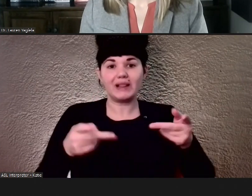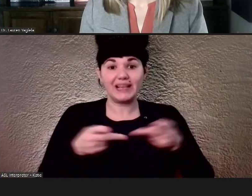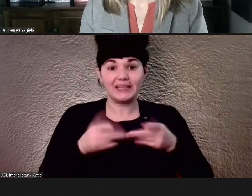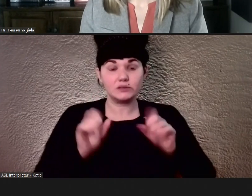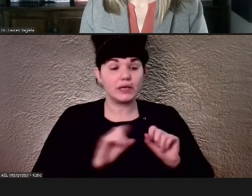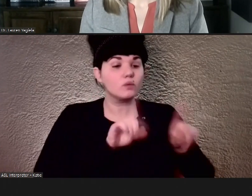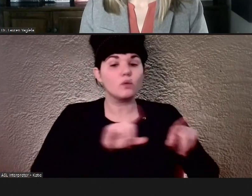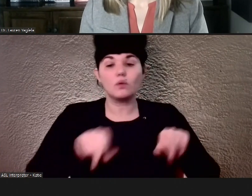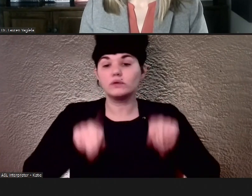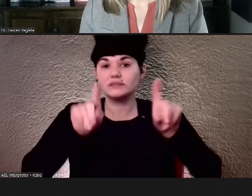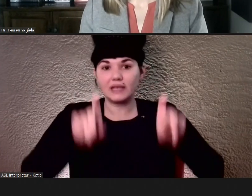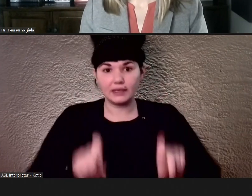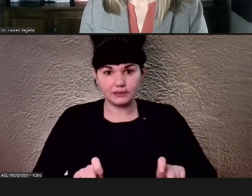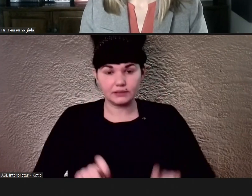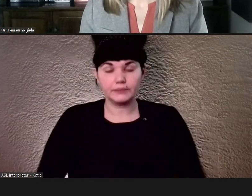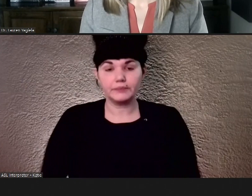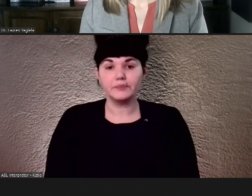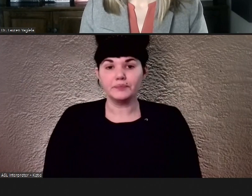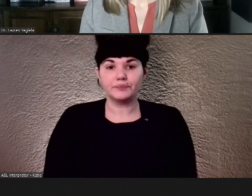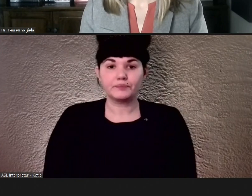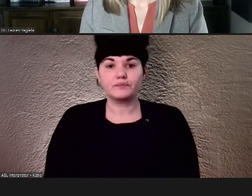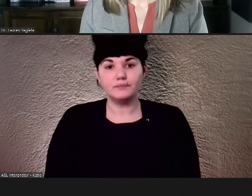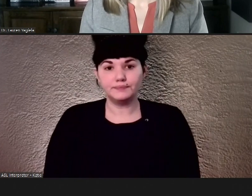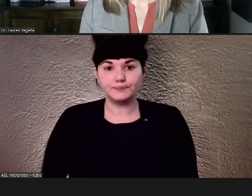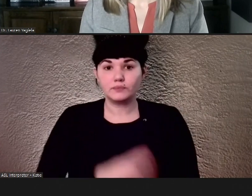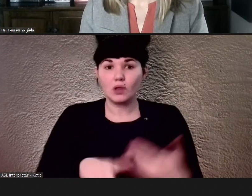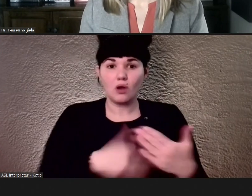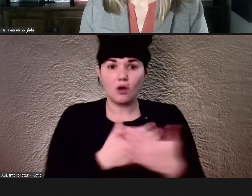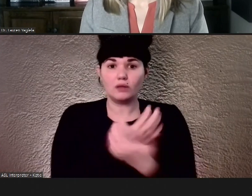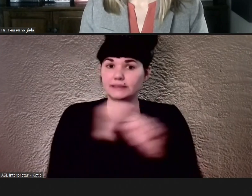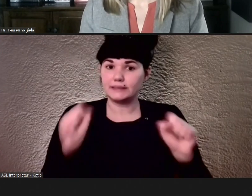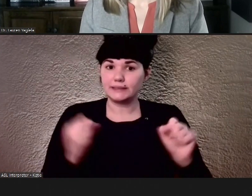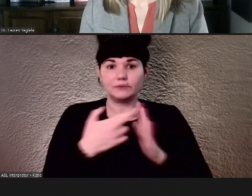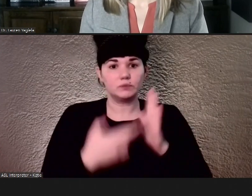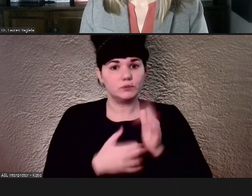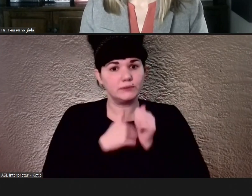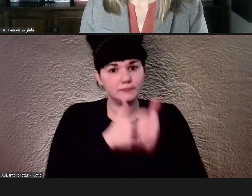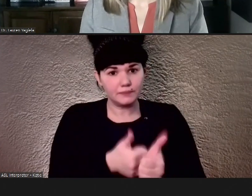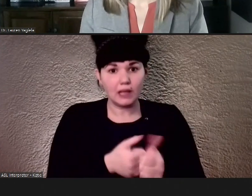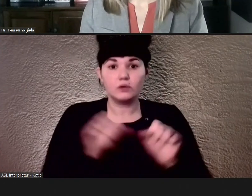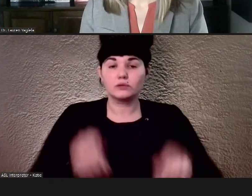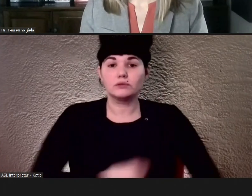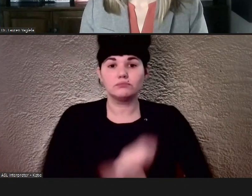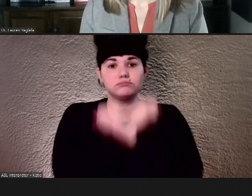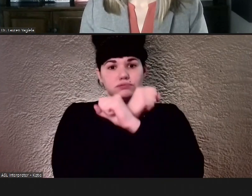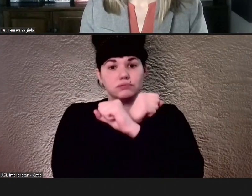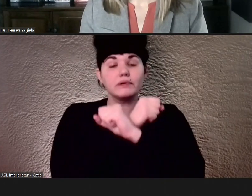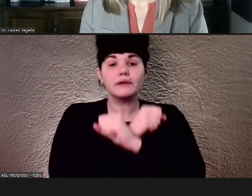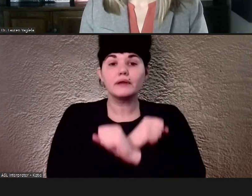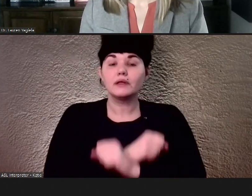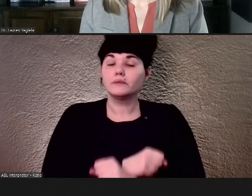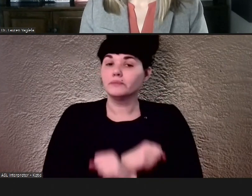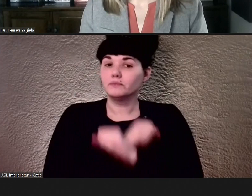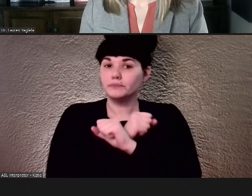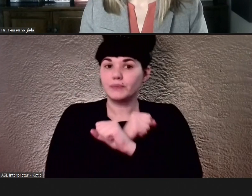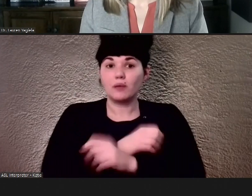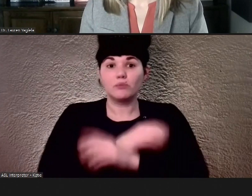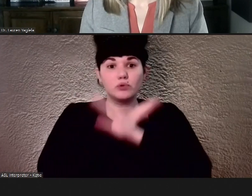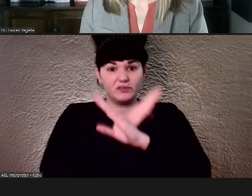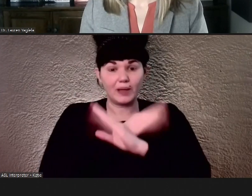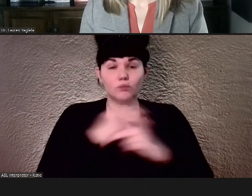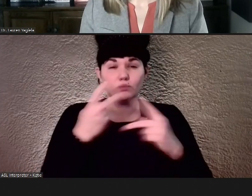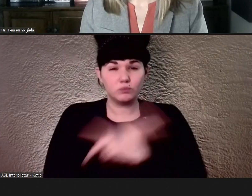to help slow the spread of COVID-19 today and weather what could be coming. Now I'd like to hand it over to